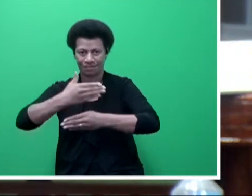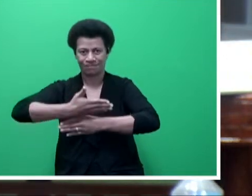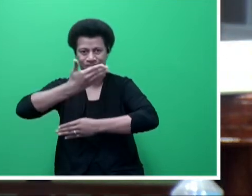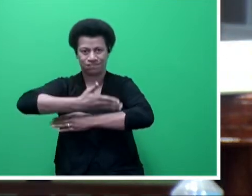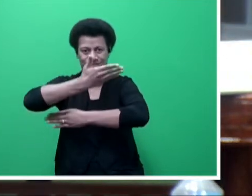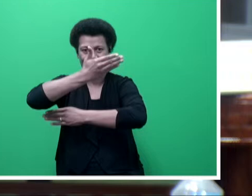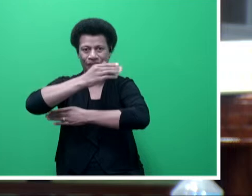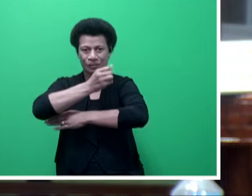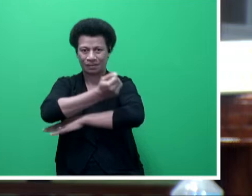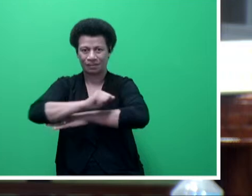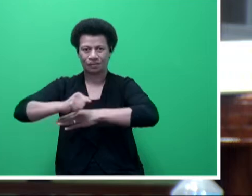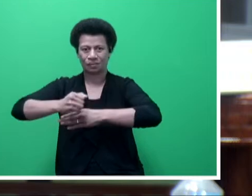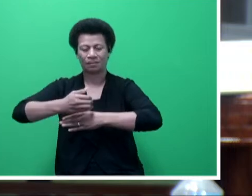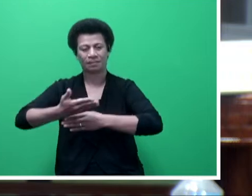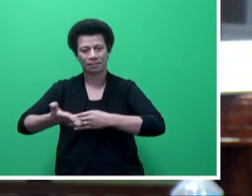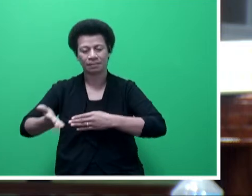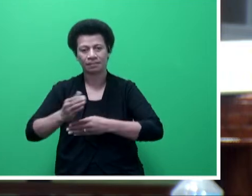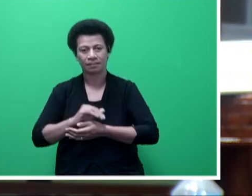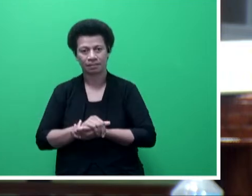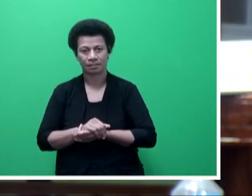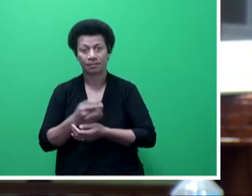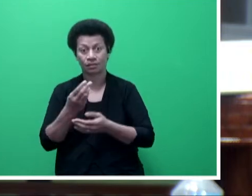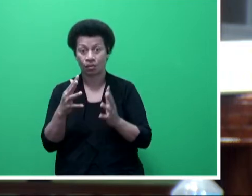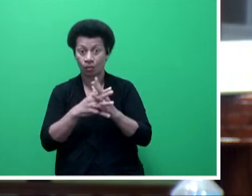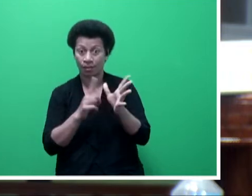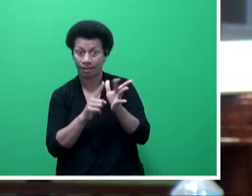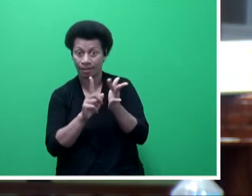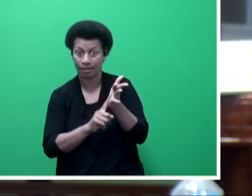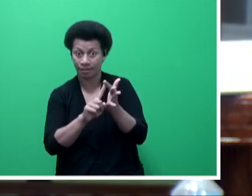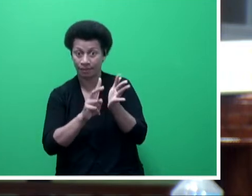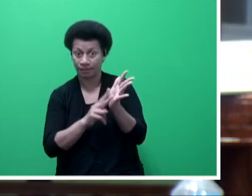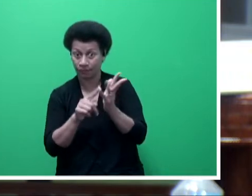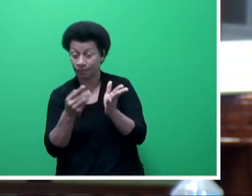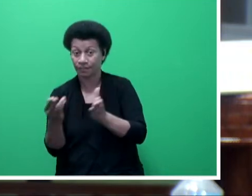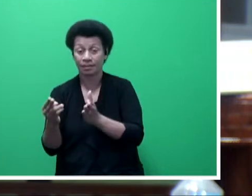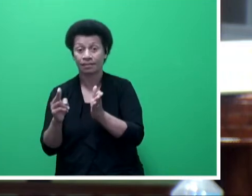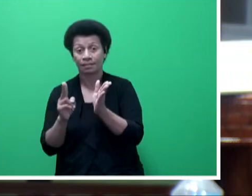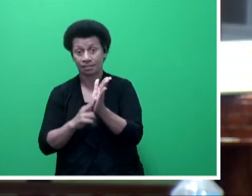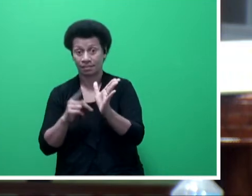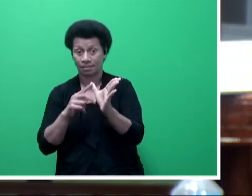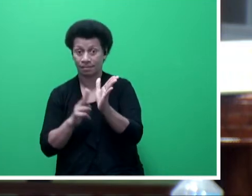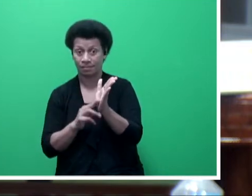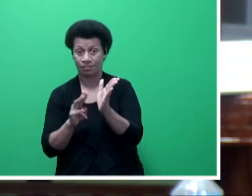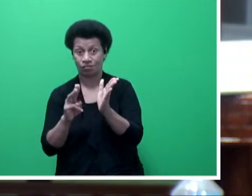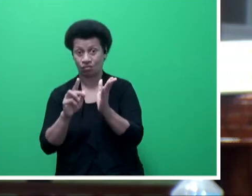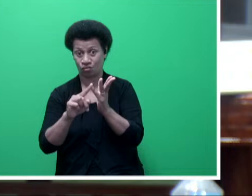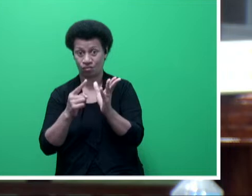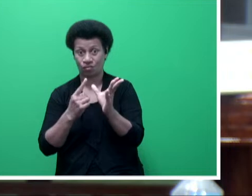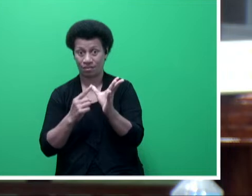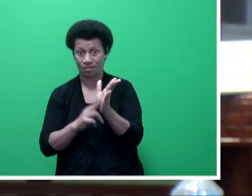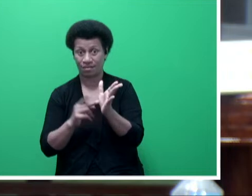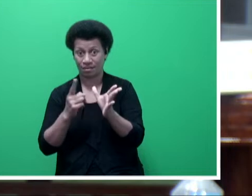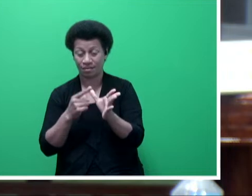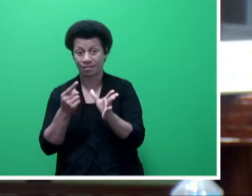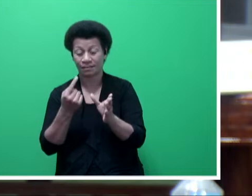next financial year, these two areas, Wailevu village and Namuana village, are on our list. Of course, subject to funding.